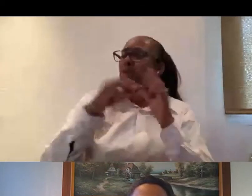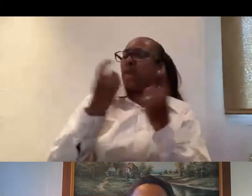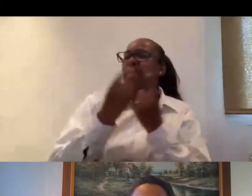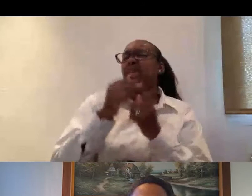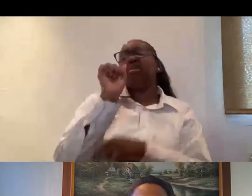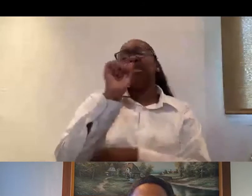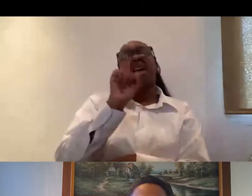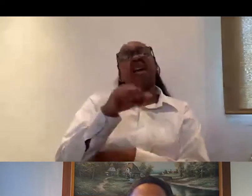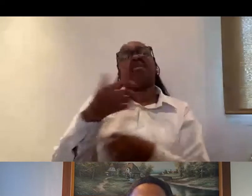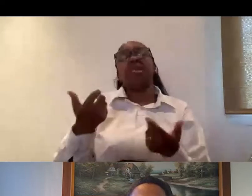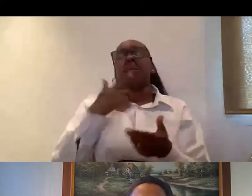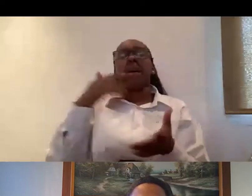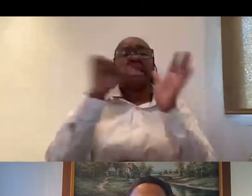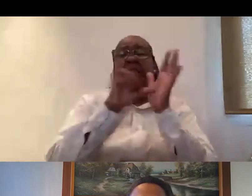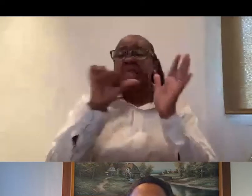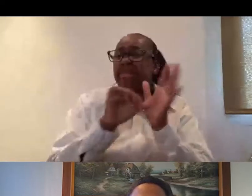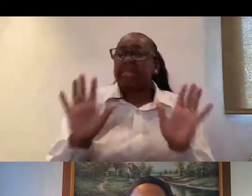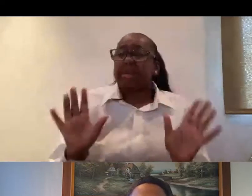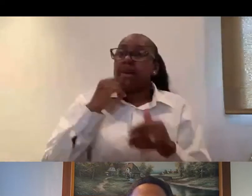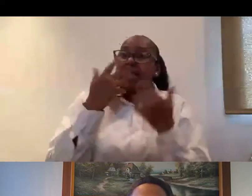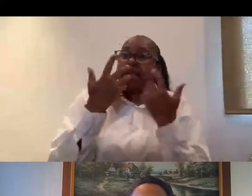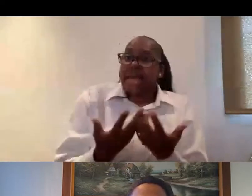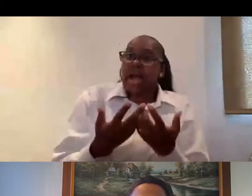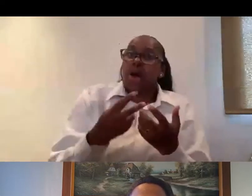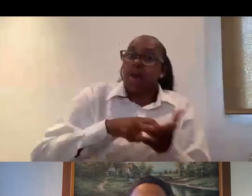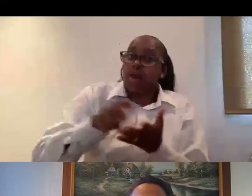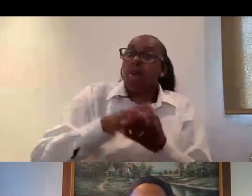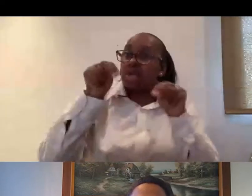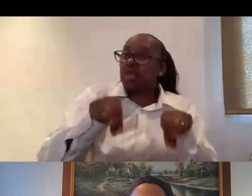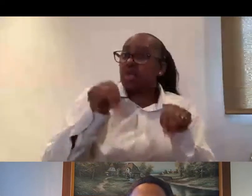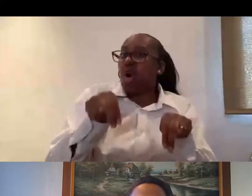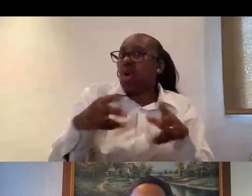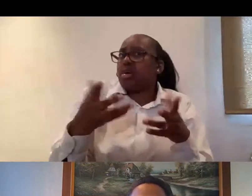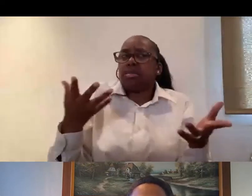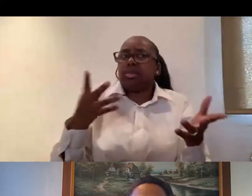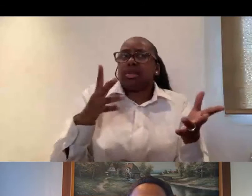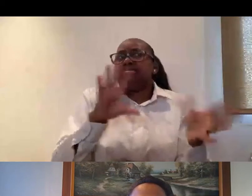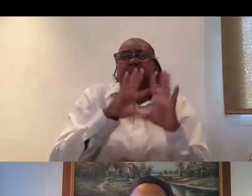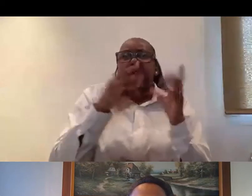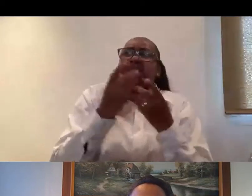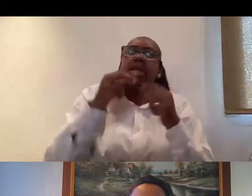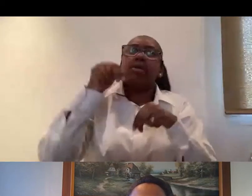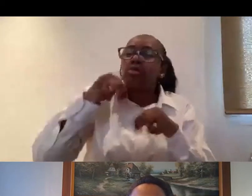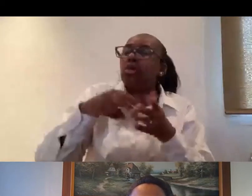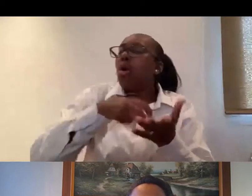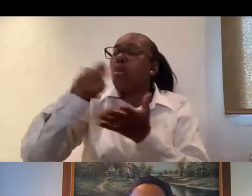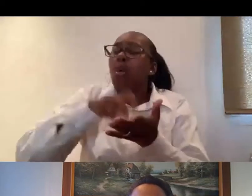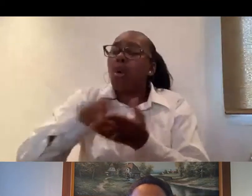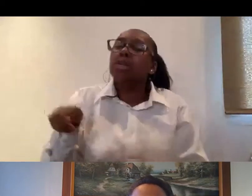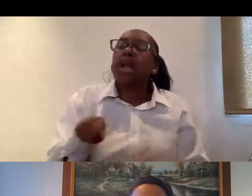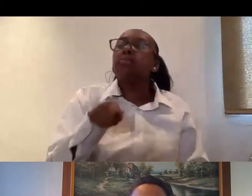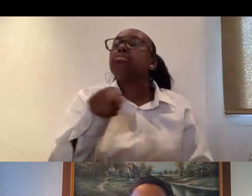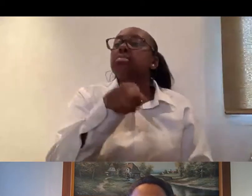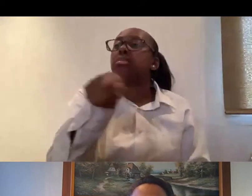yeah, it's quite different. And we're always out every night walking the dog and things like that. So everything's sort of, we had dog walkers and everything to get us